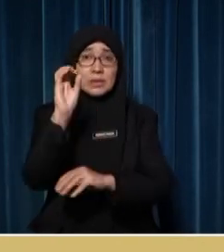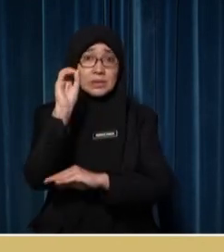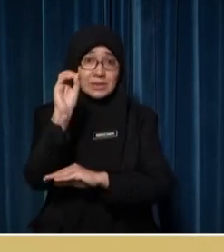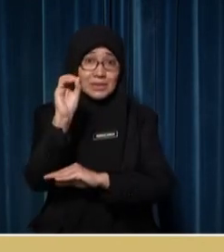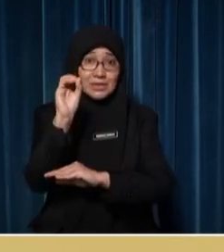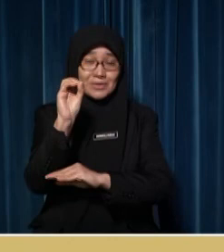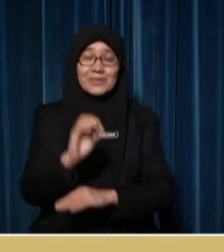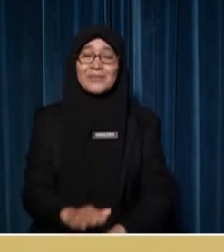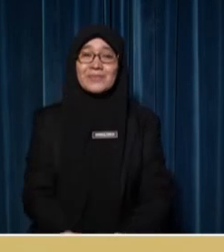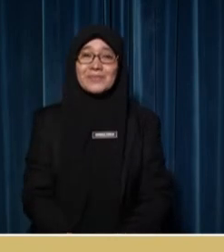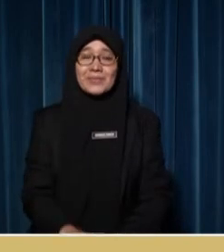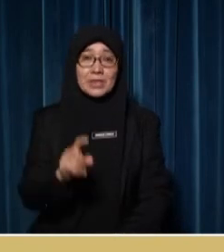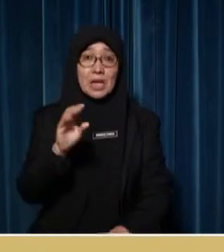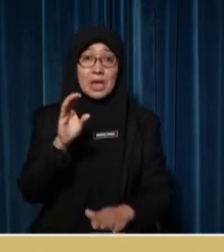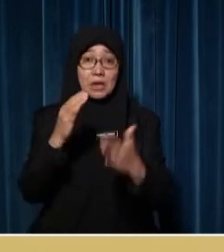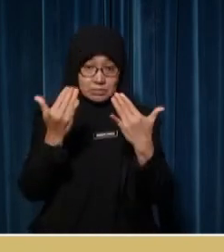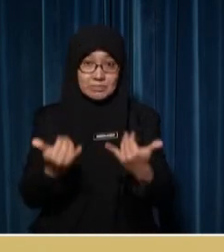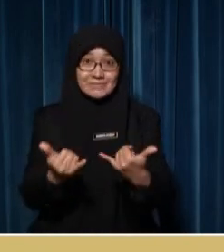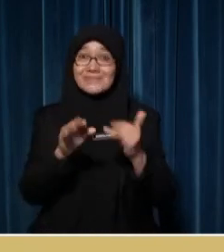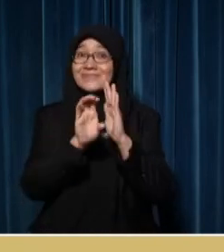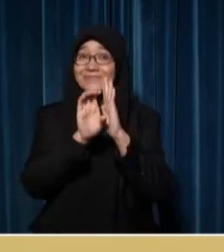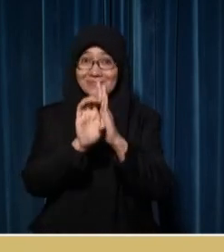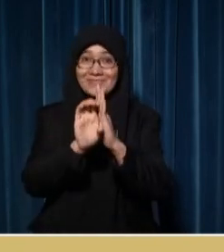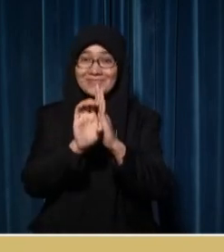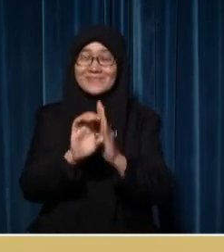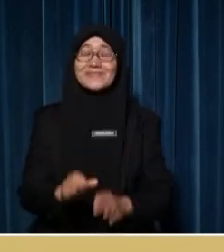Here is one example.